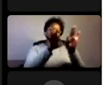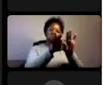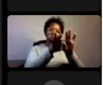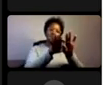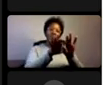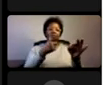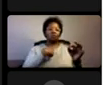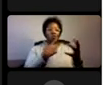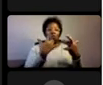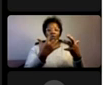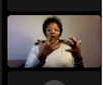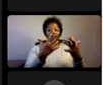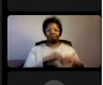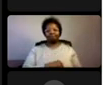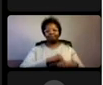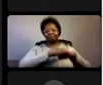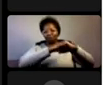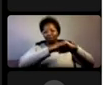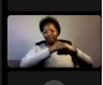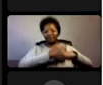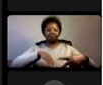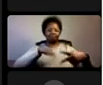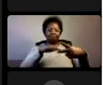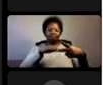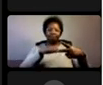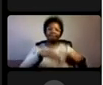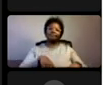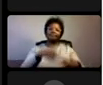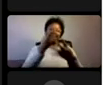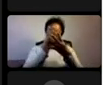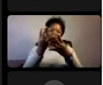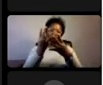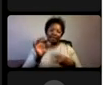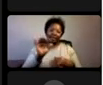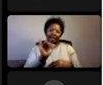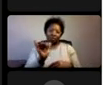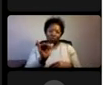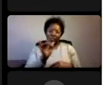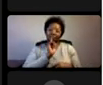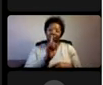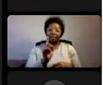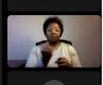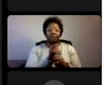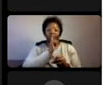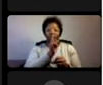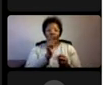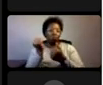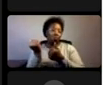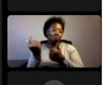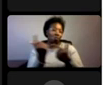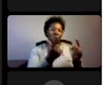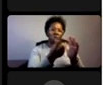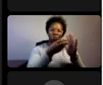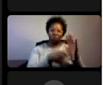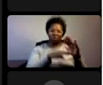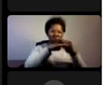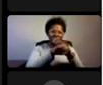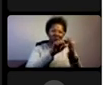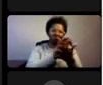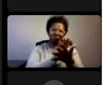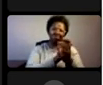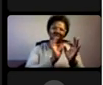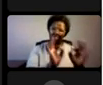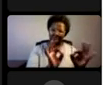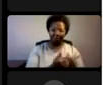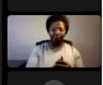our surveillance of COVID transmission and positivity within our staff and student population. It's also important